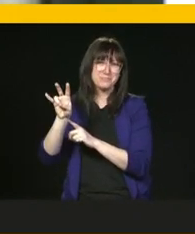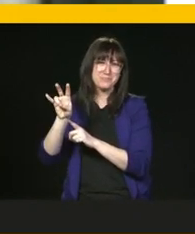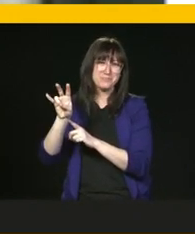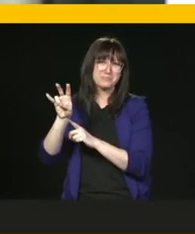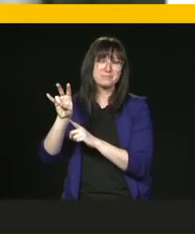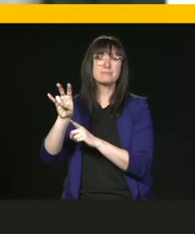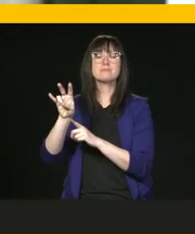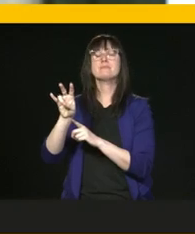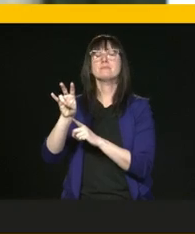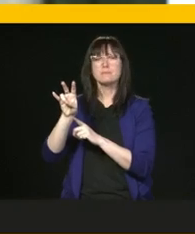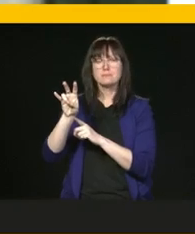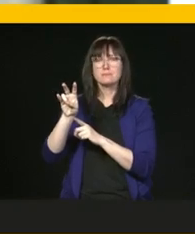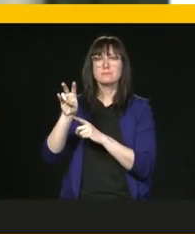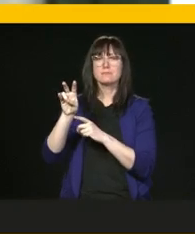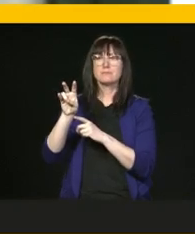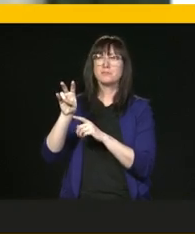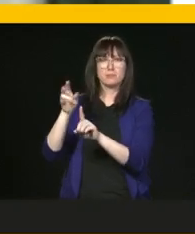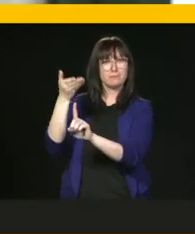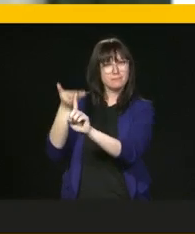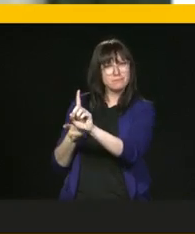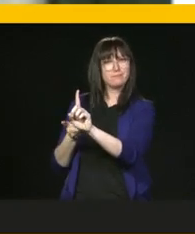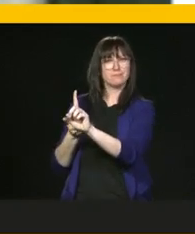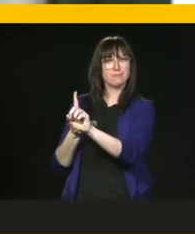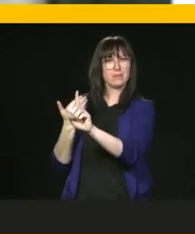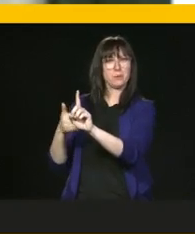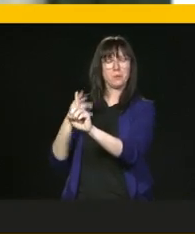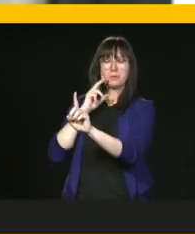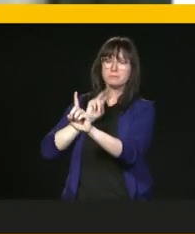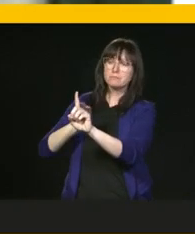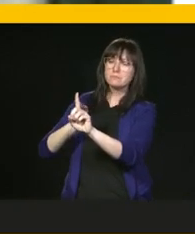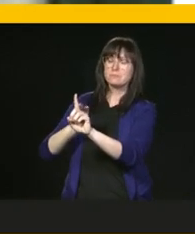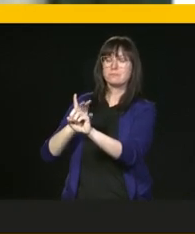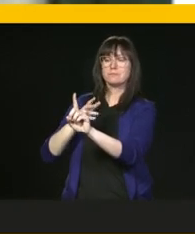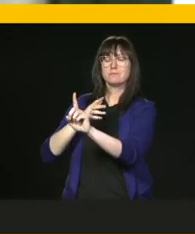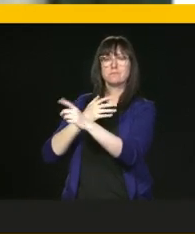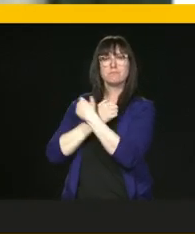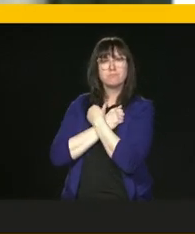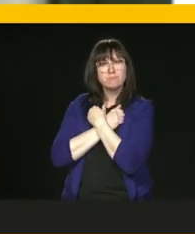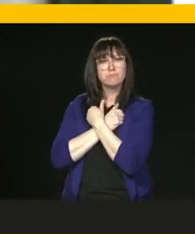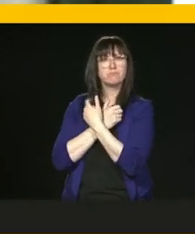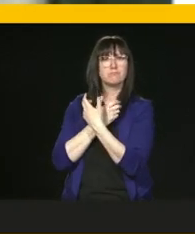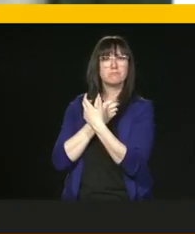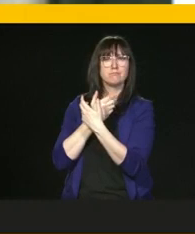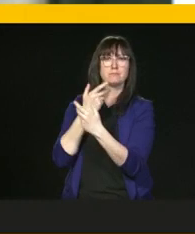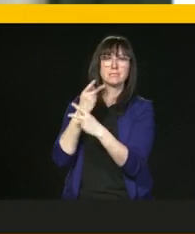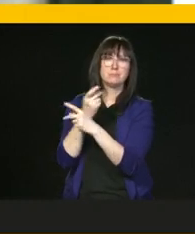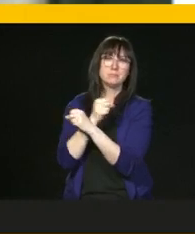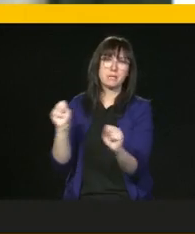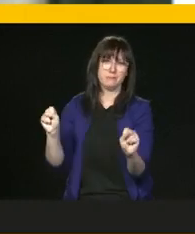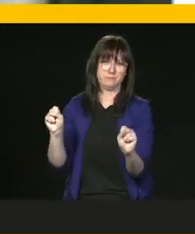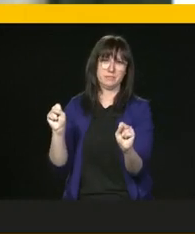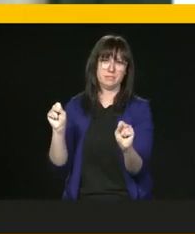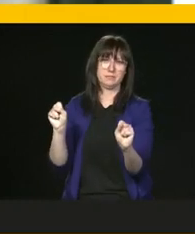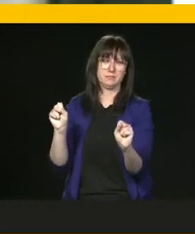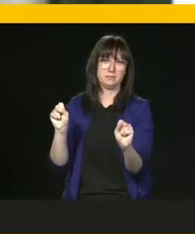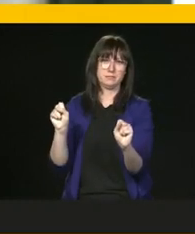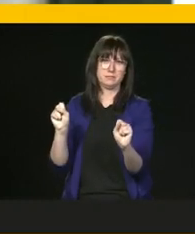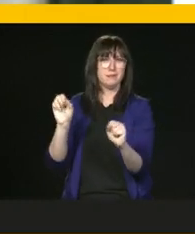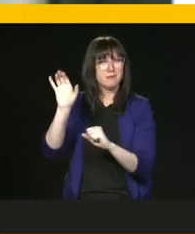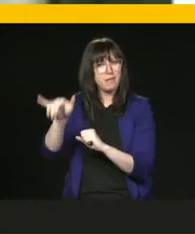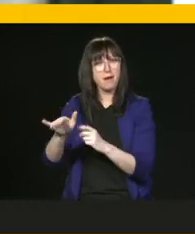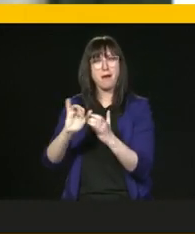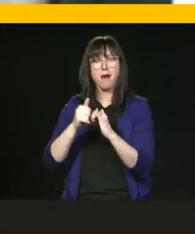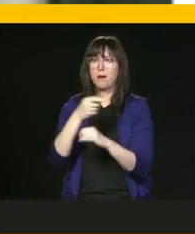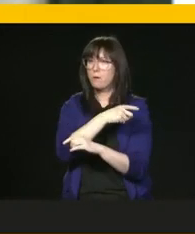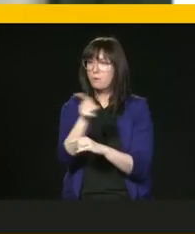Happy birthday, Jean-Jean. Think of your own loved ones and do whatever you can to keep them safe. That is how we